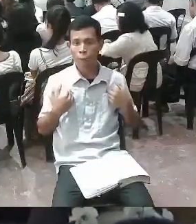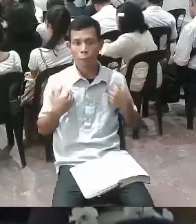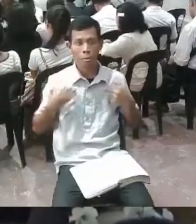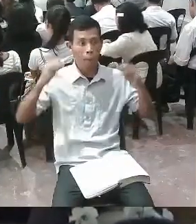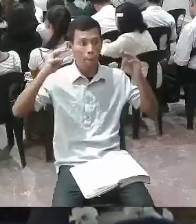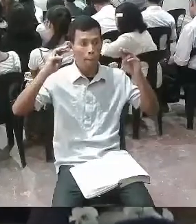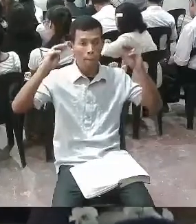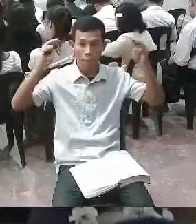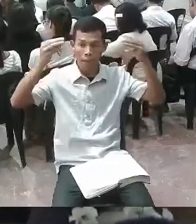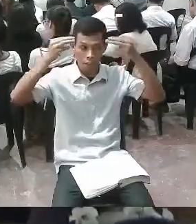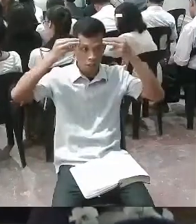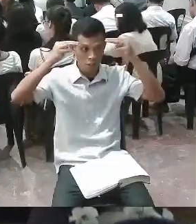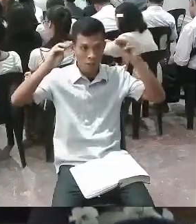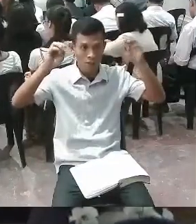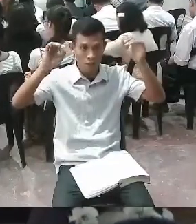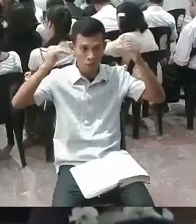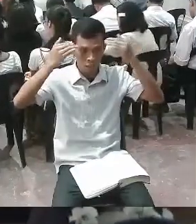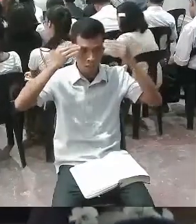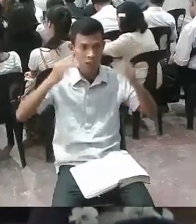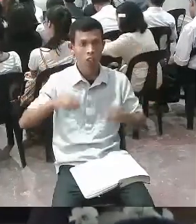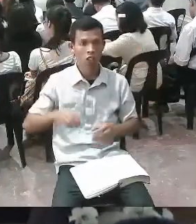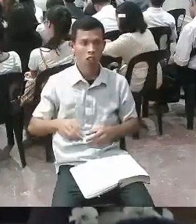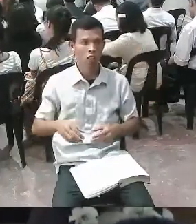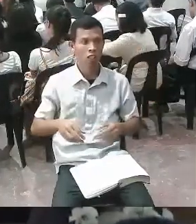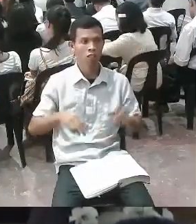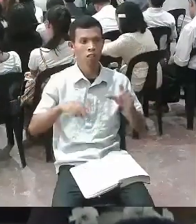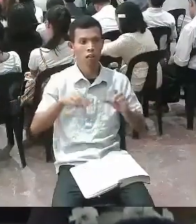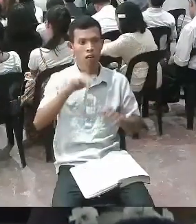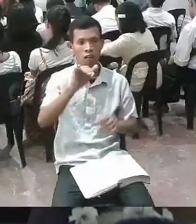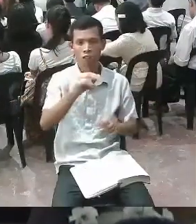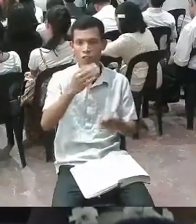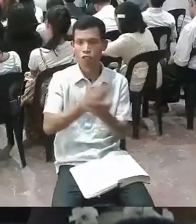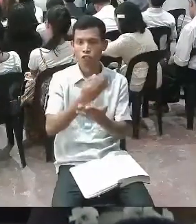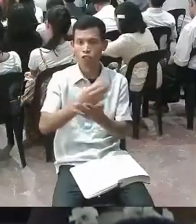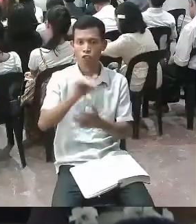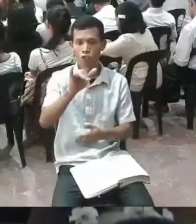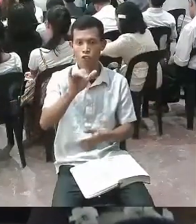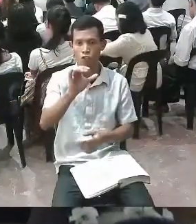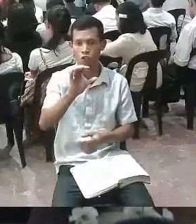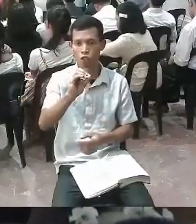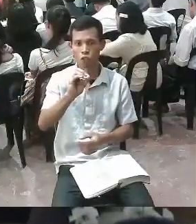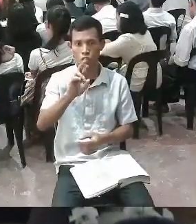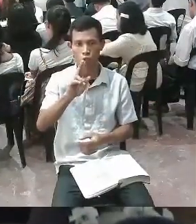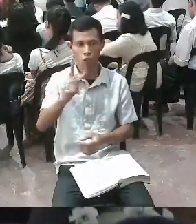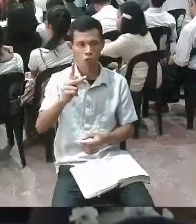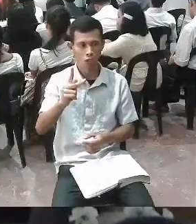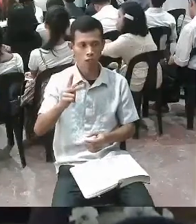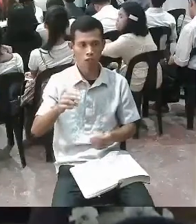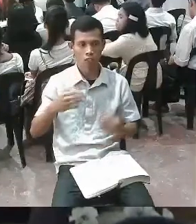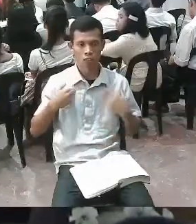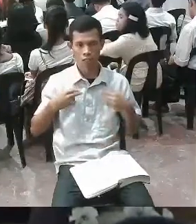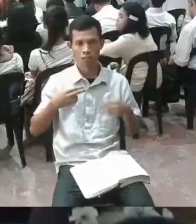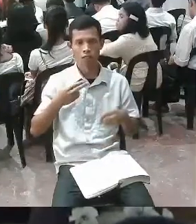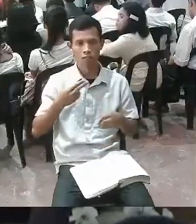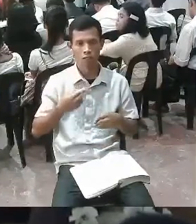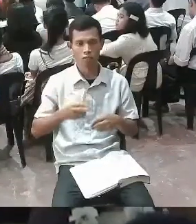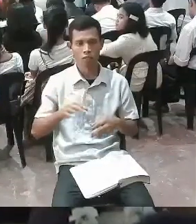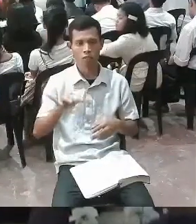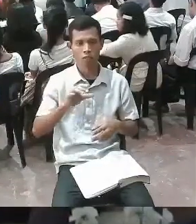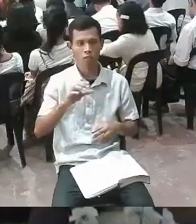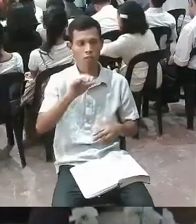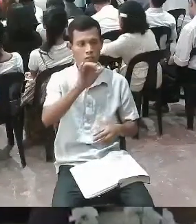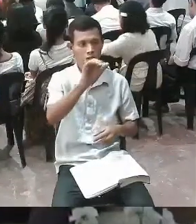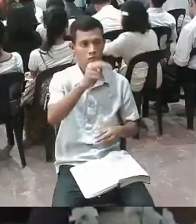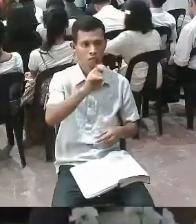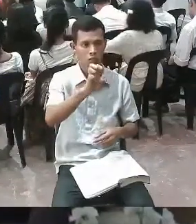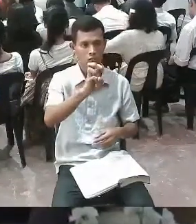mayor in the city of New York. He was quite a character. His name was LaGuardia. If you